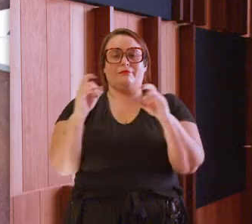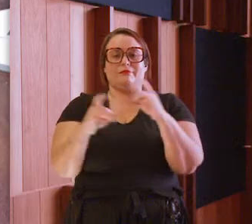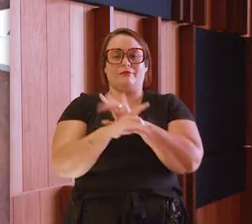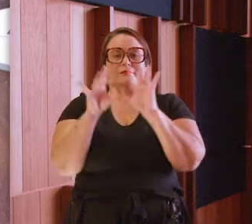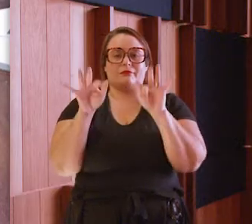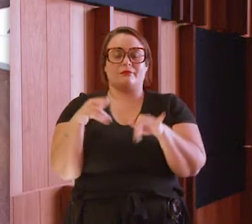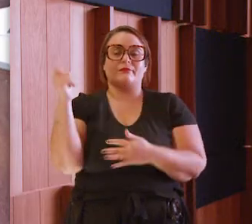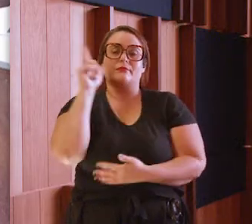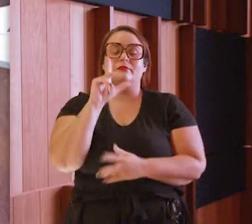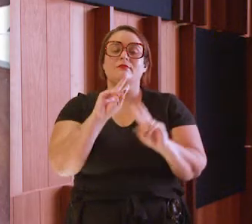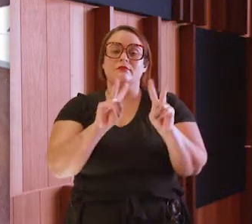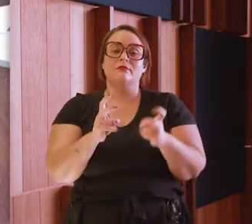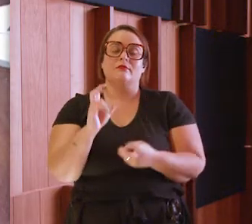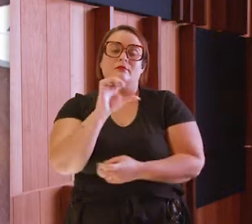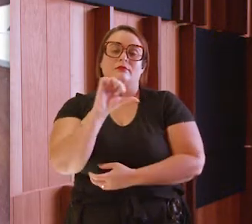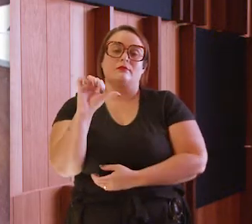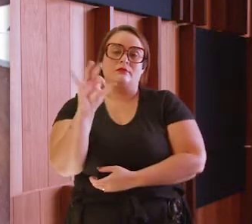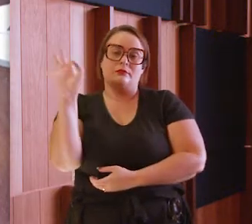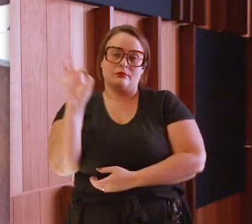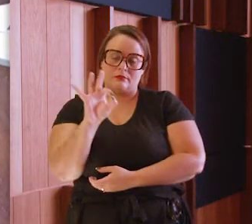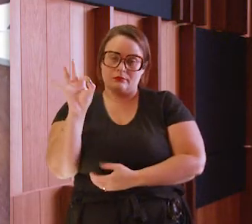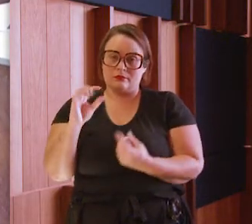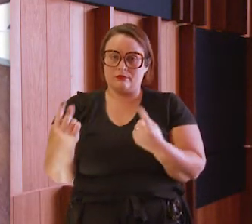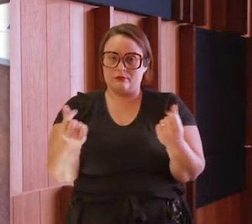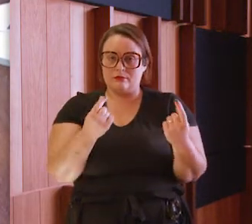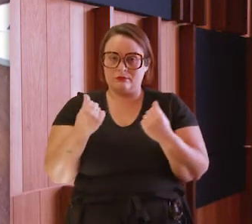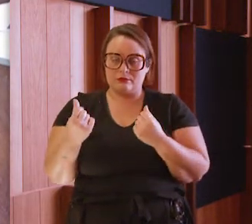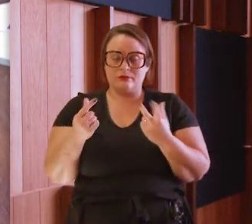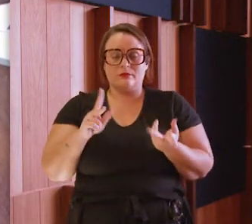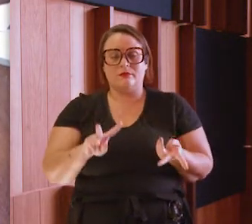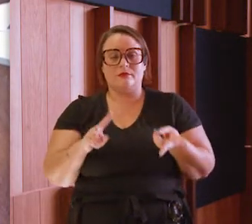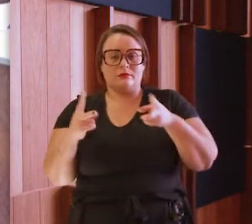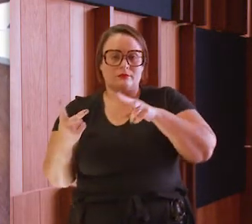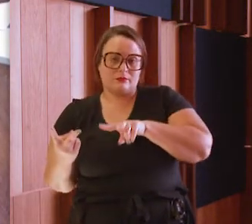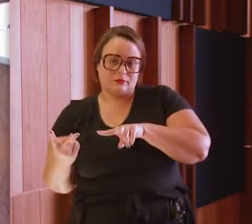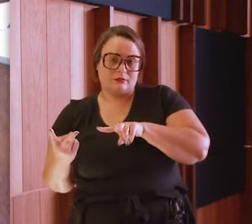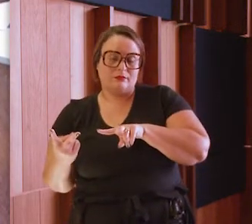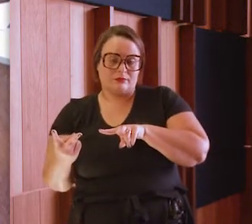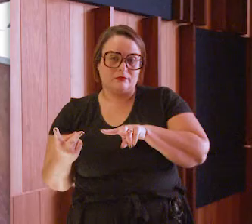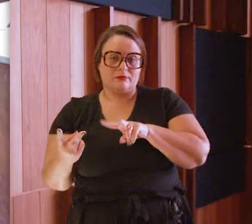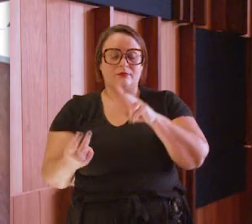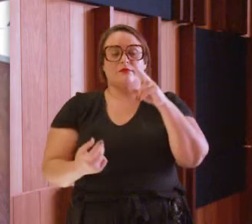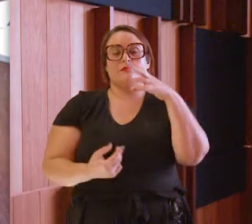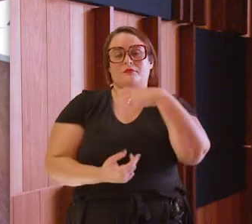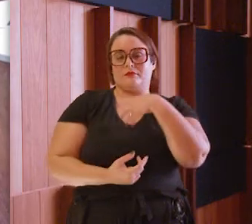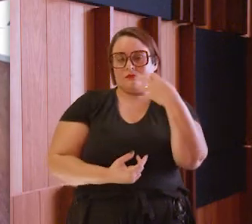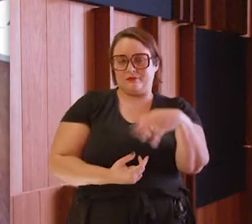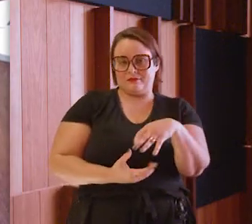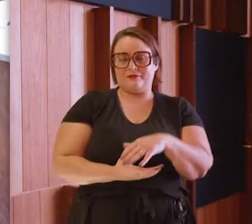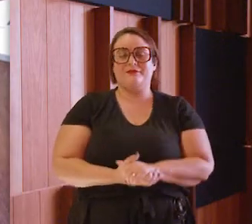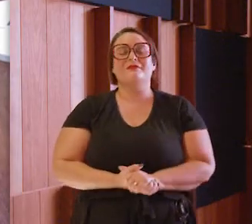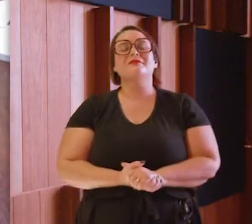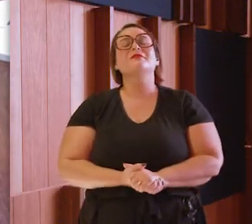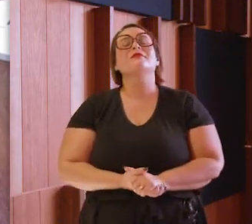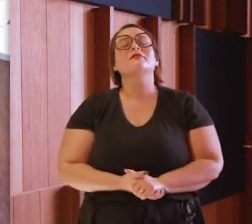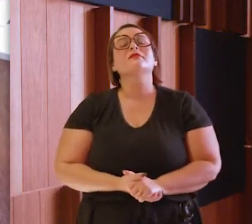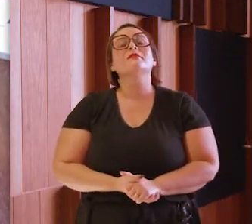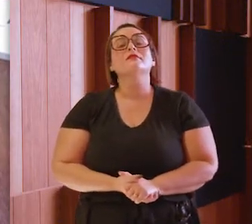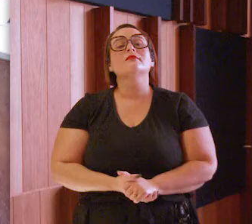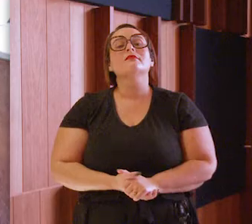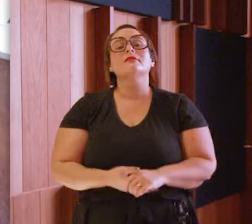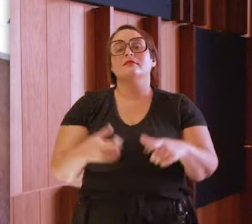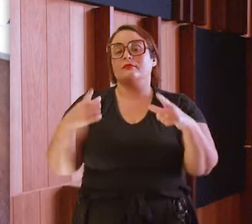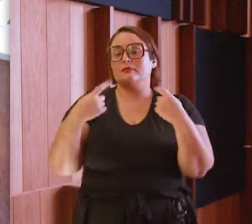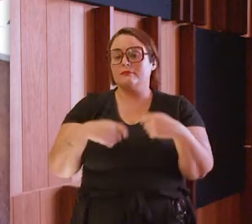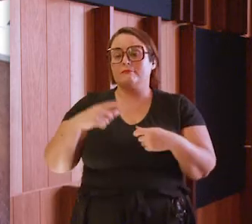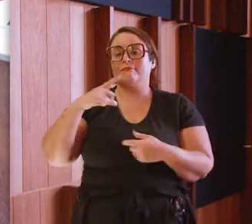means aggregation of transactions, testing your results, applying your method, having certainty that you actually are meeting your